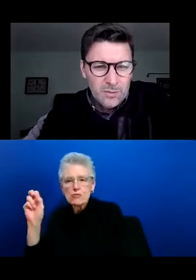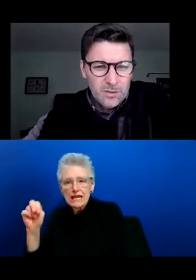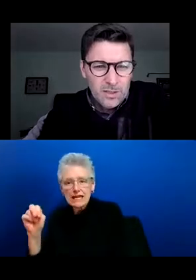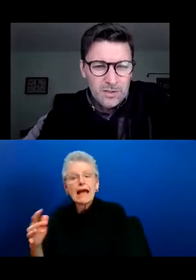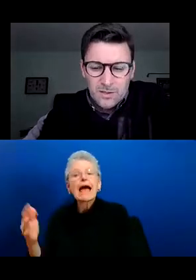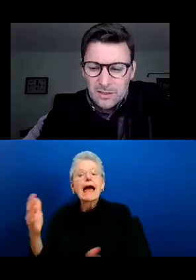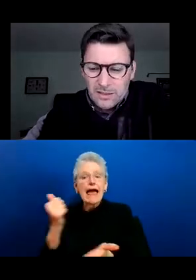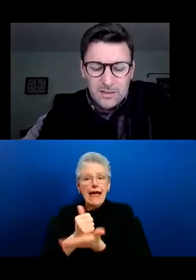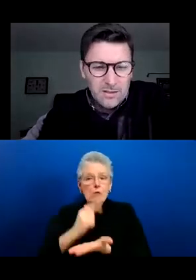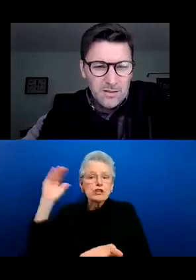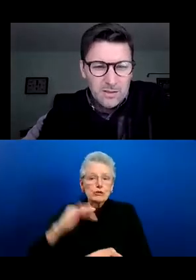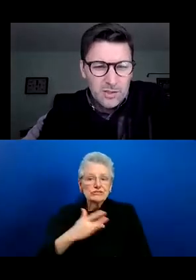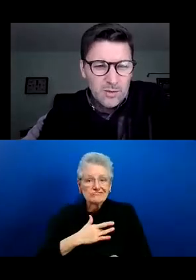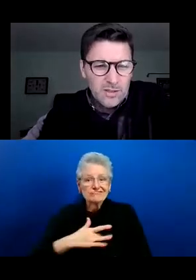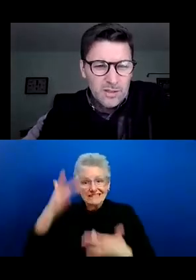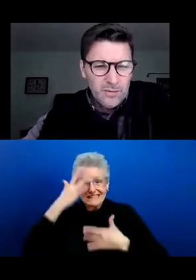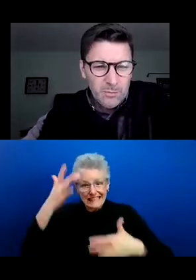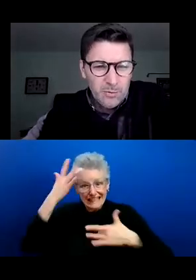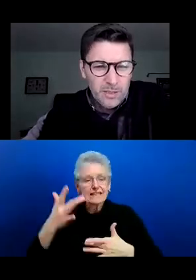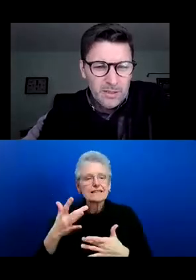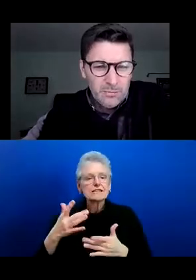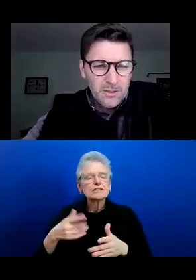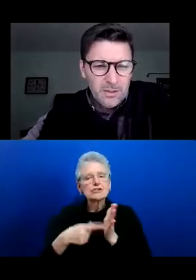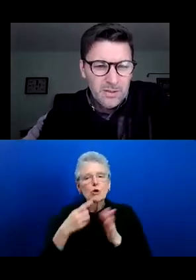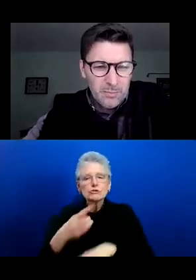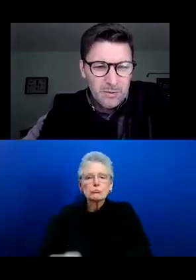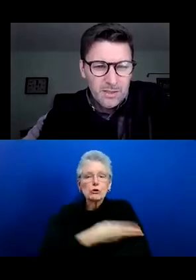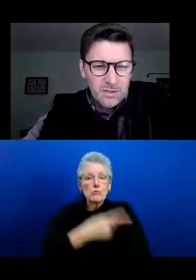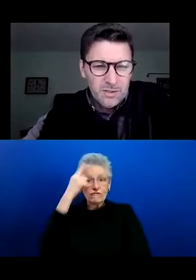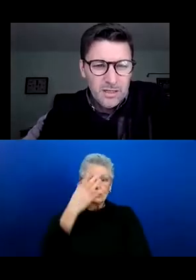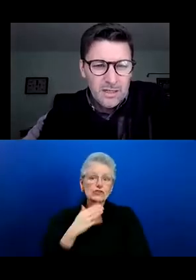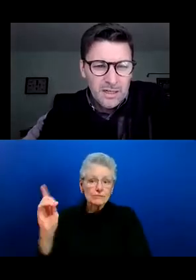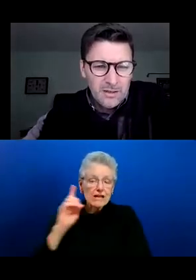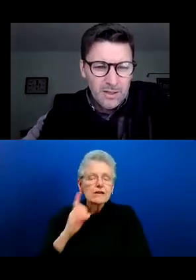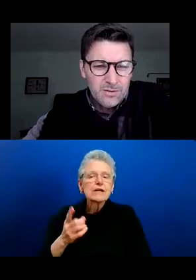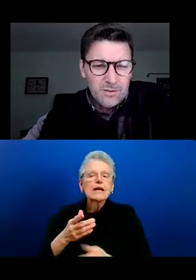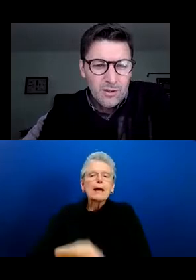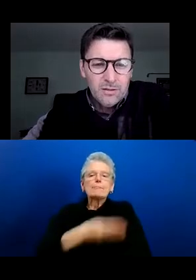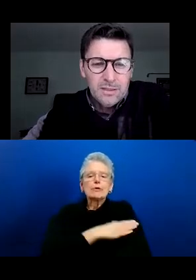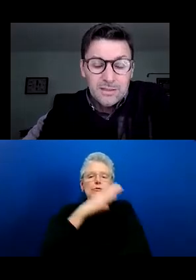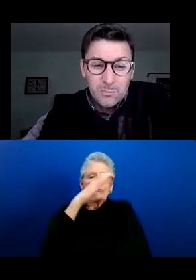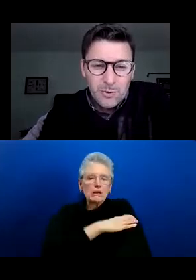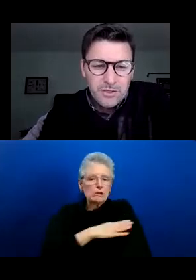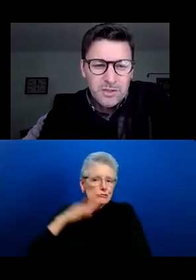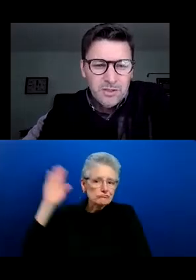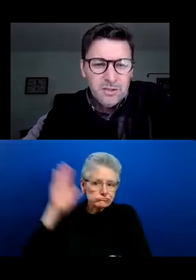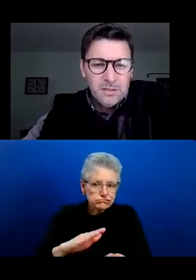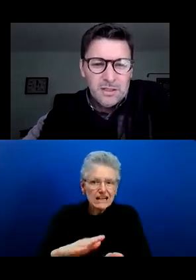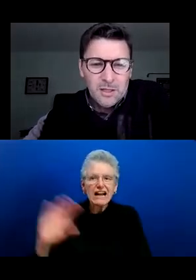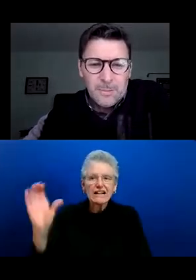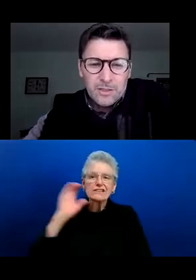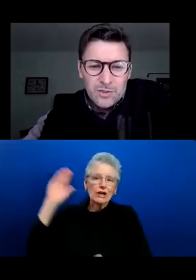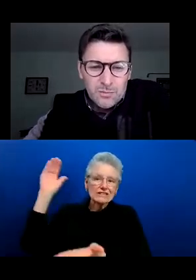cardiovascular disease reduction, it shows significant improvement in diabetes, hypertension, high cholesterol,